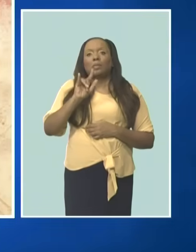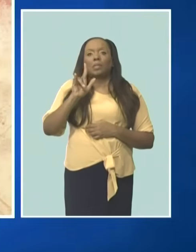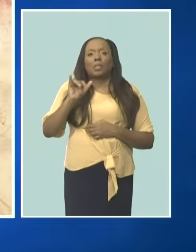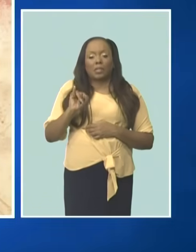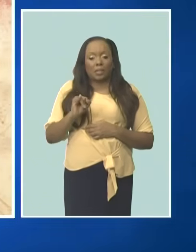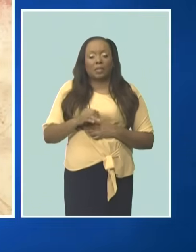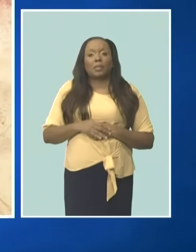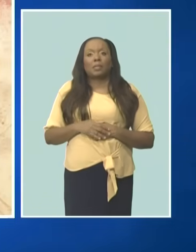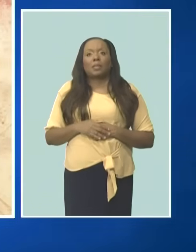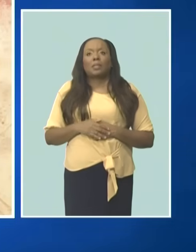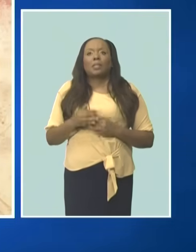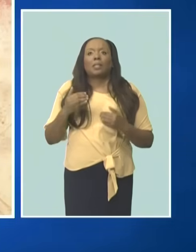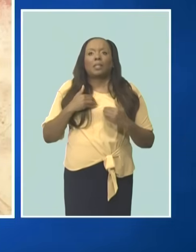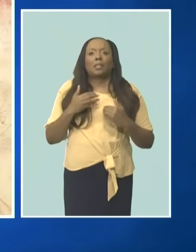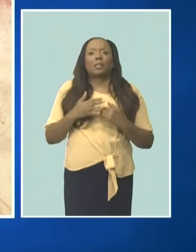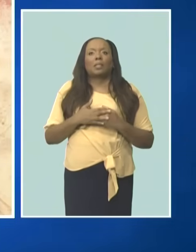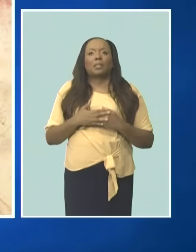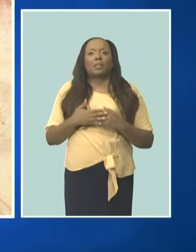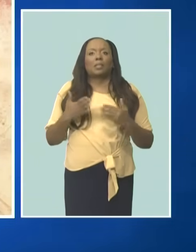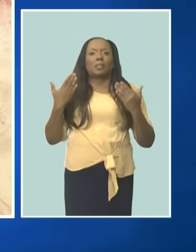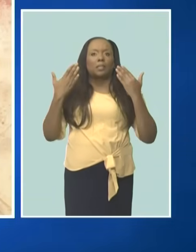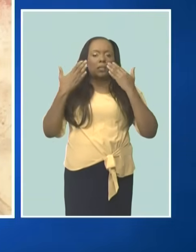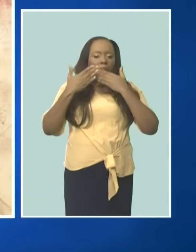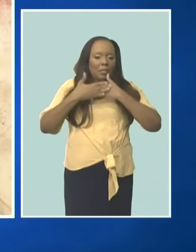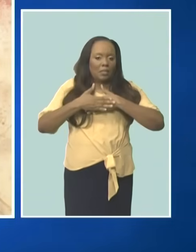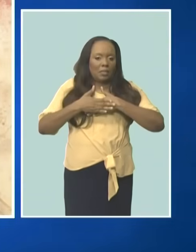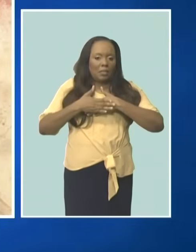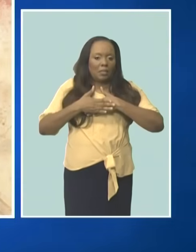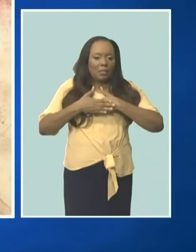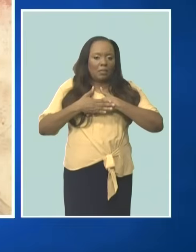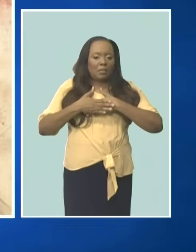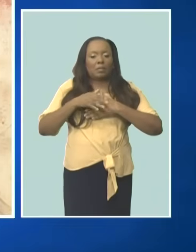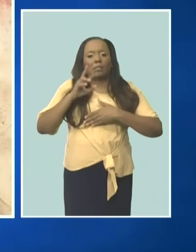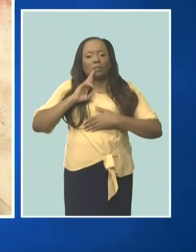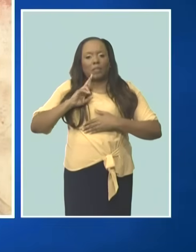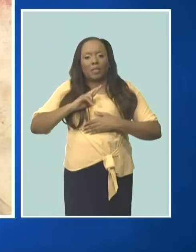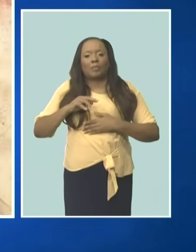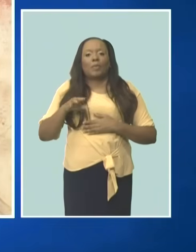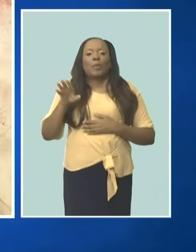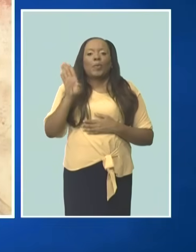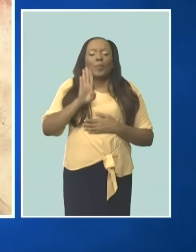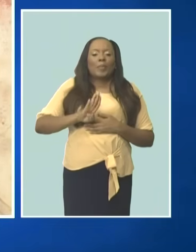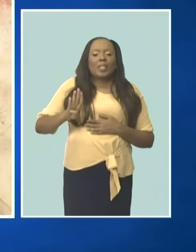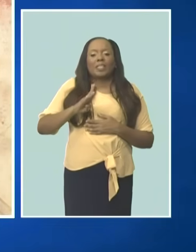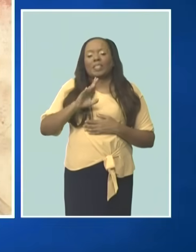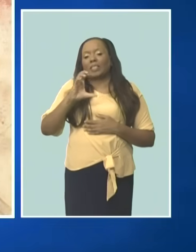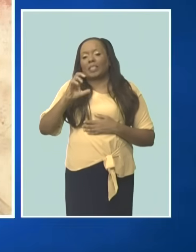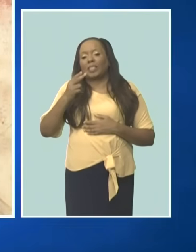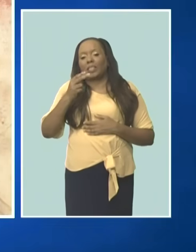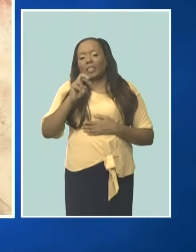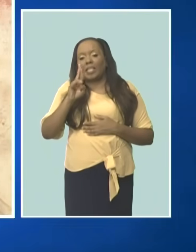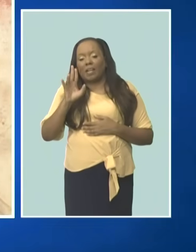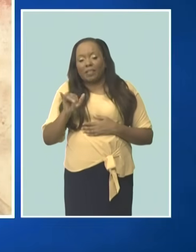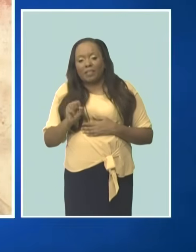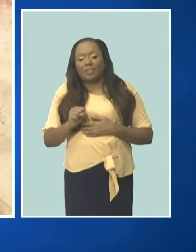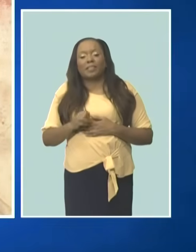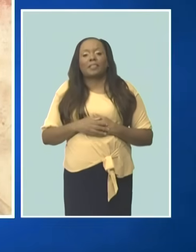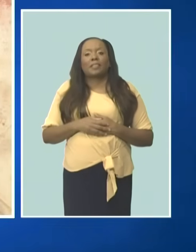has dark rum, going back with Barbados theme. It has dark rum, it has Bajan cherries, then it's simmered with pineapple, cinnamon,